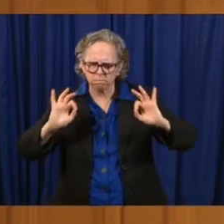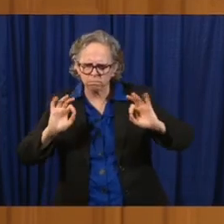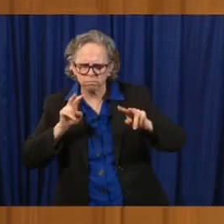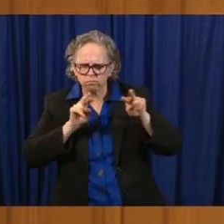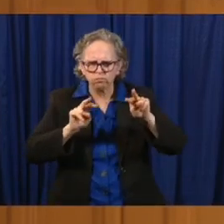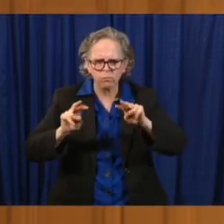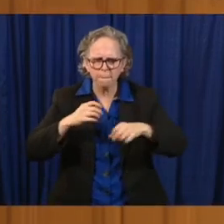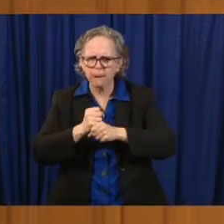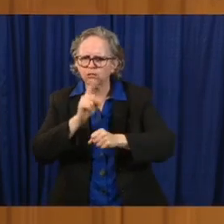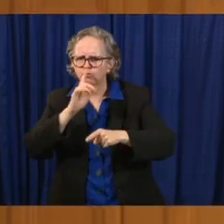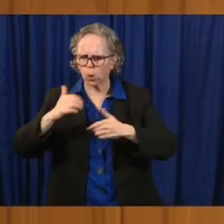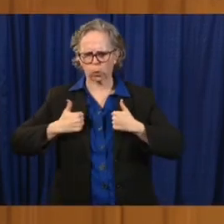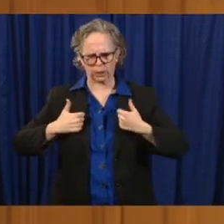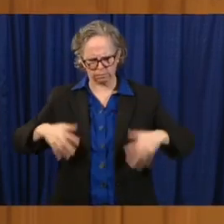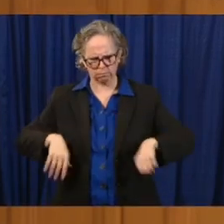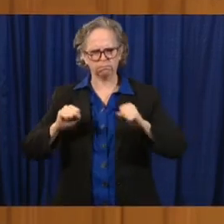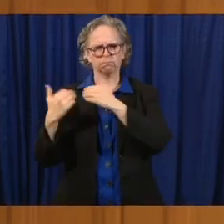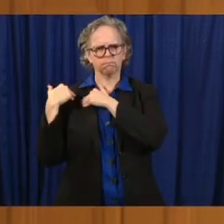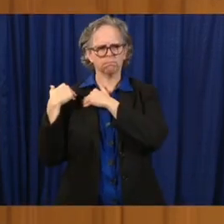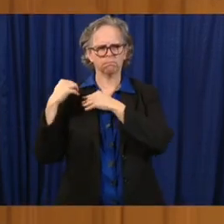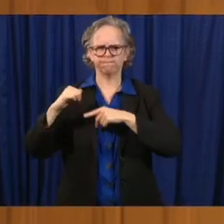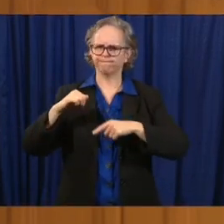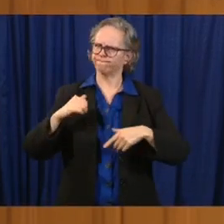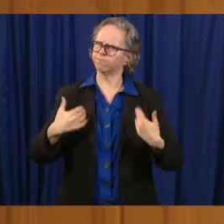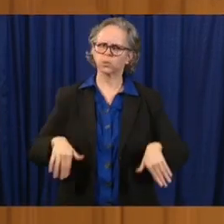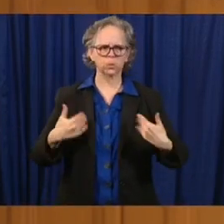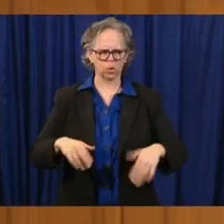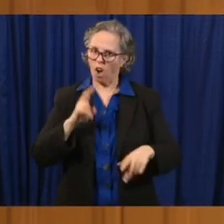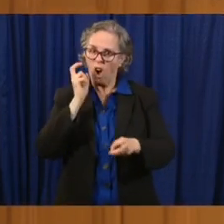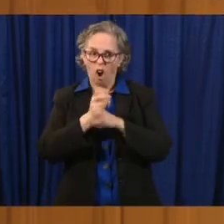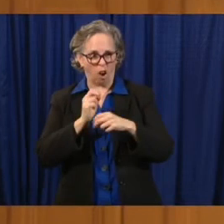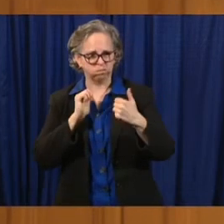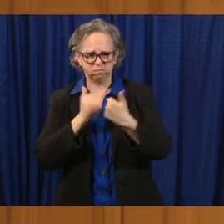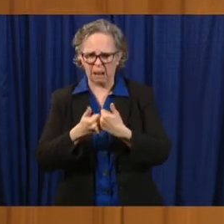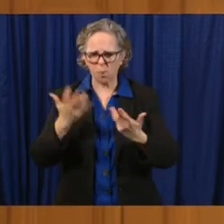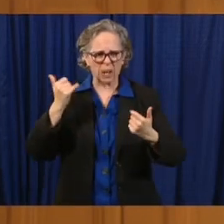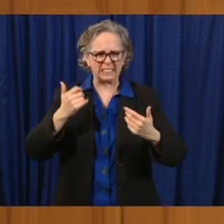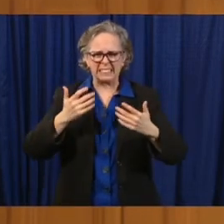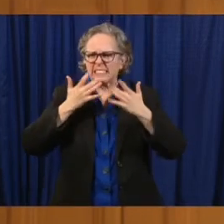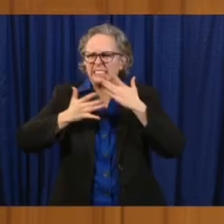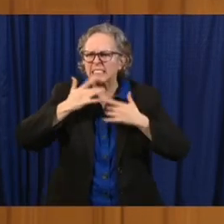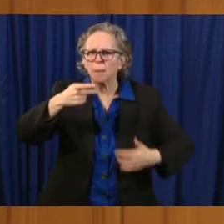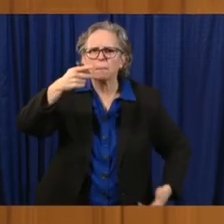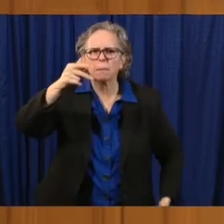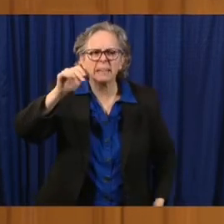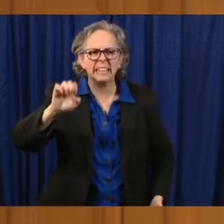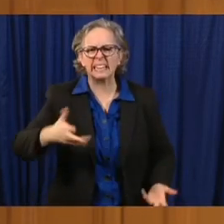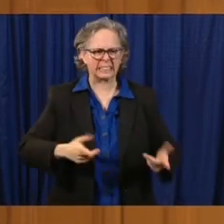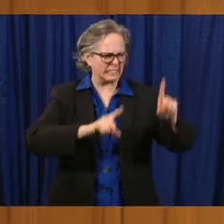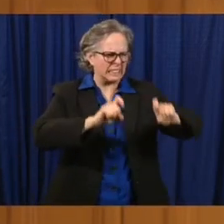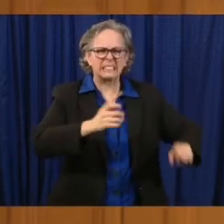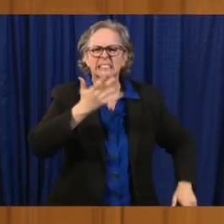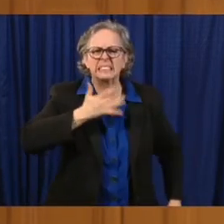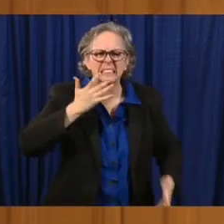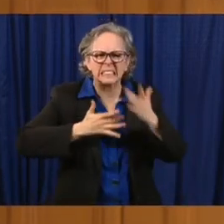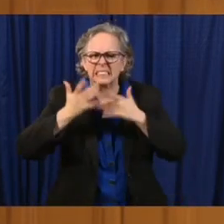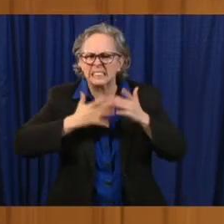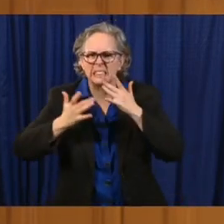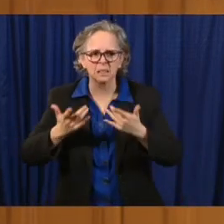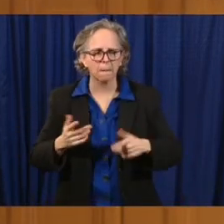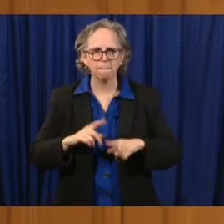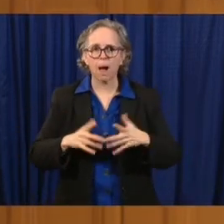shortages, like shortages of testing and shortages of PPE. But these teams work tirelessly in strike forces to make sure